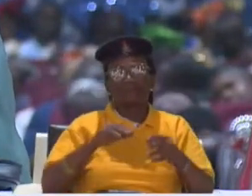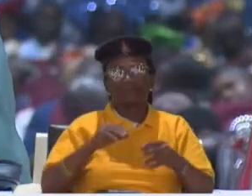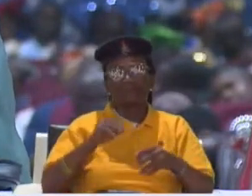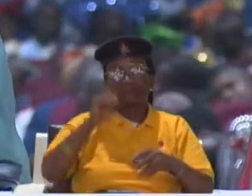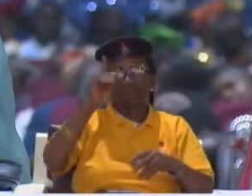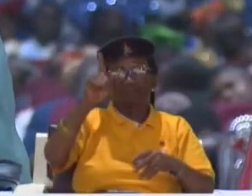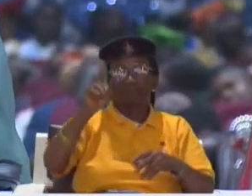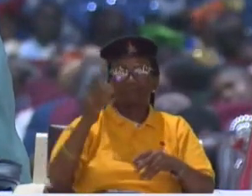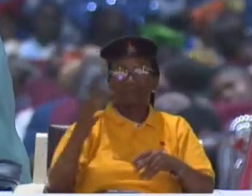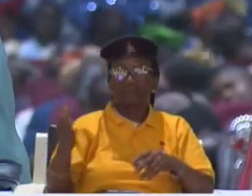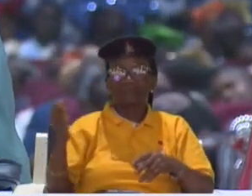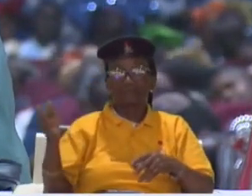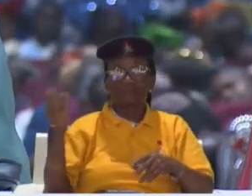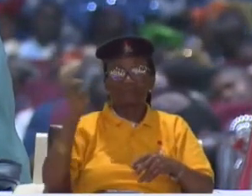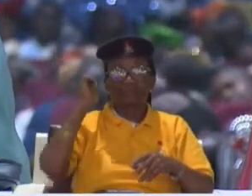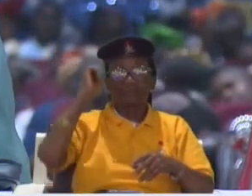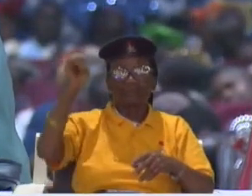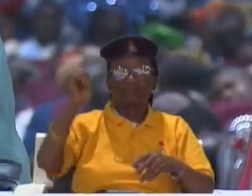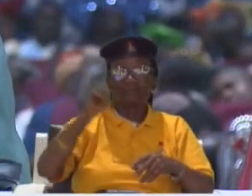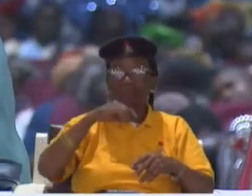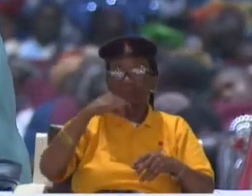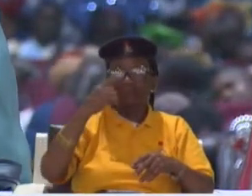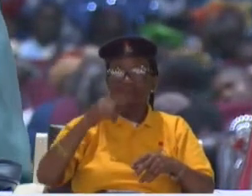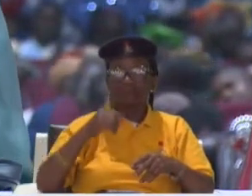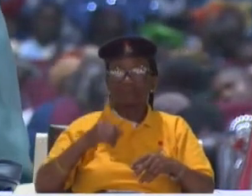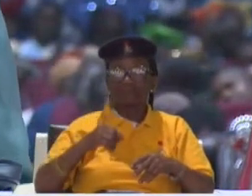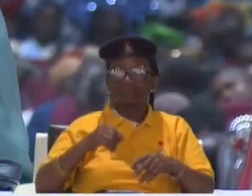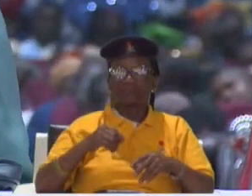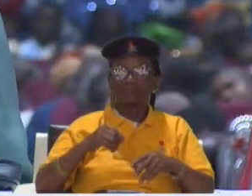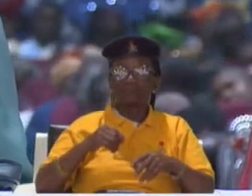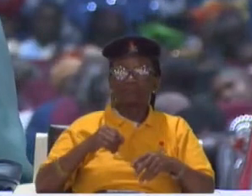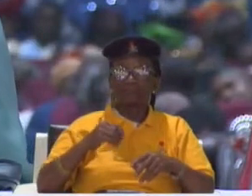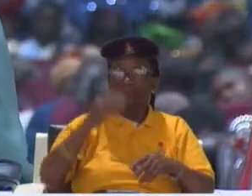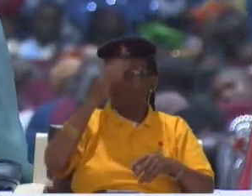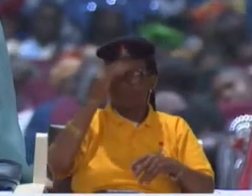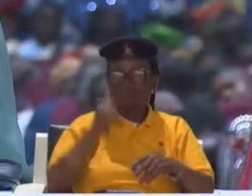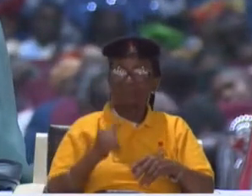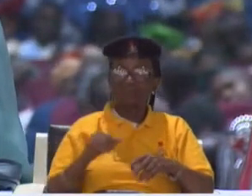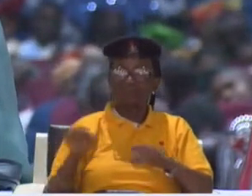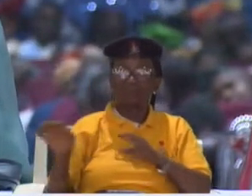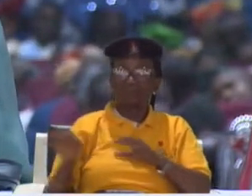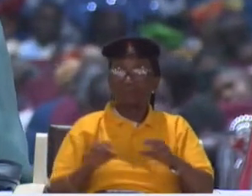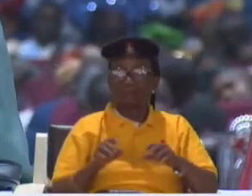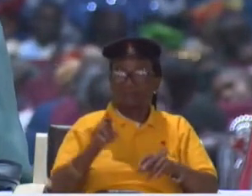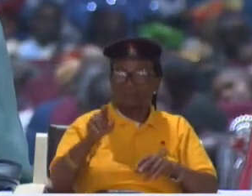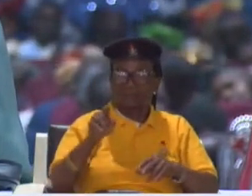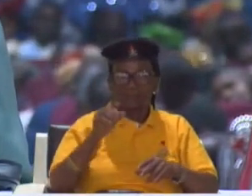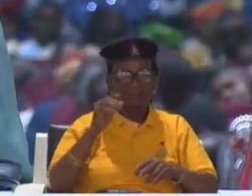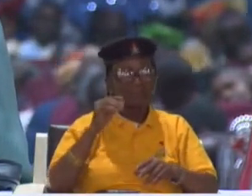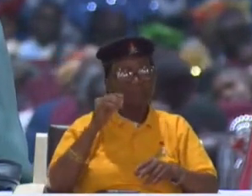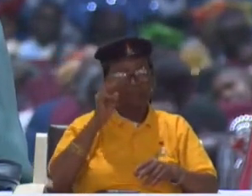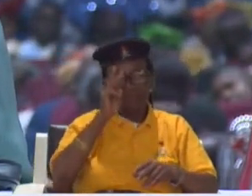thing he said is, why are you weeping? The